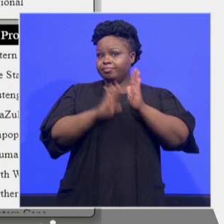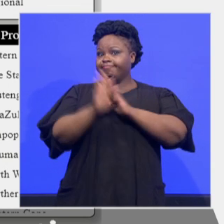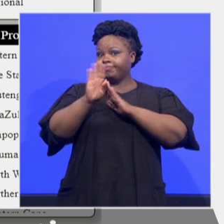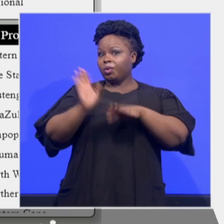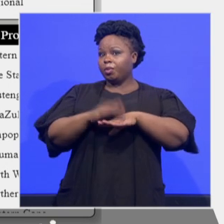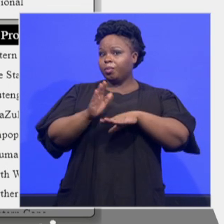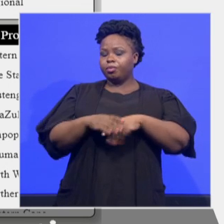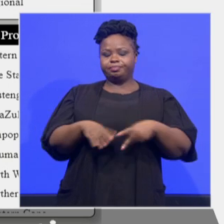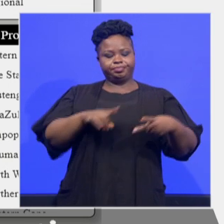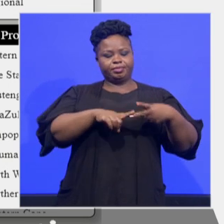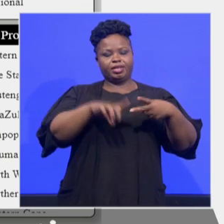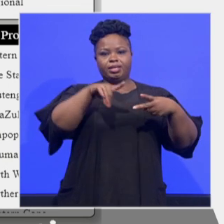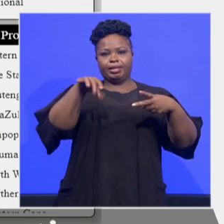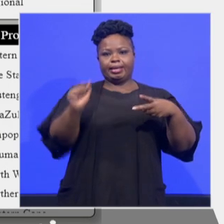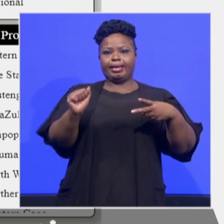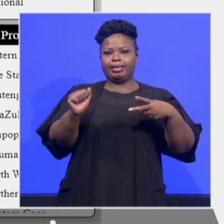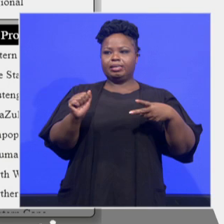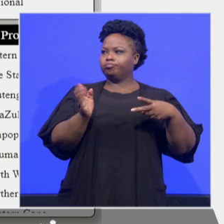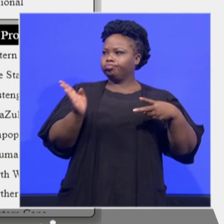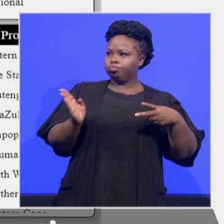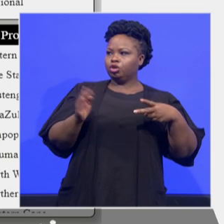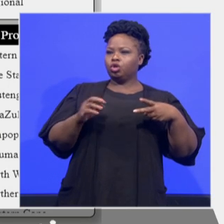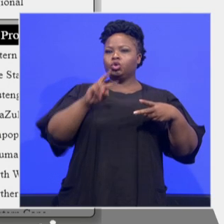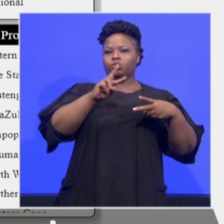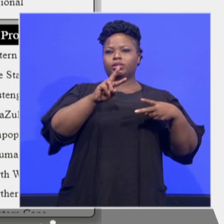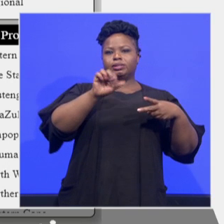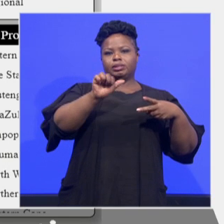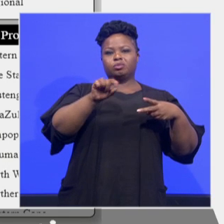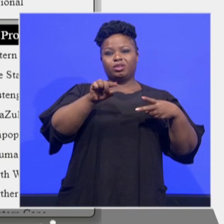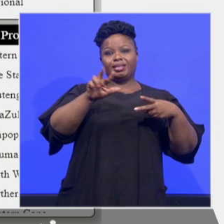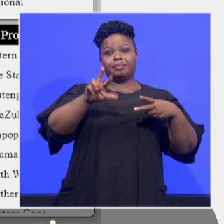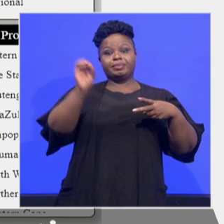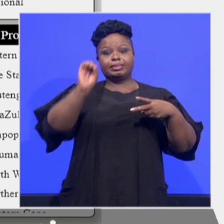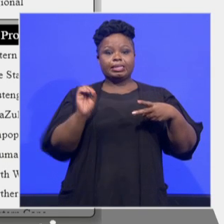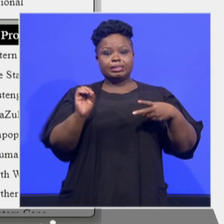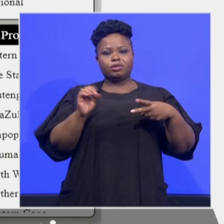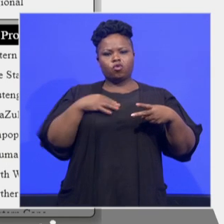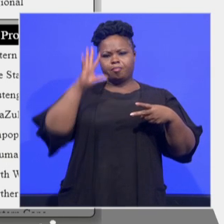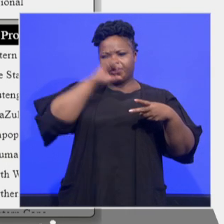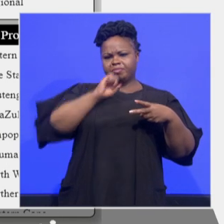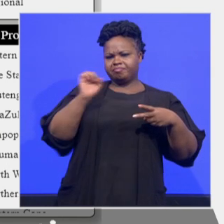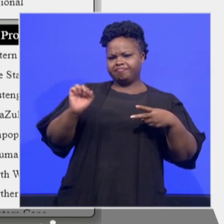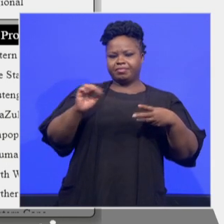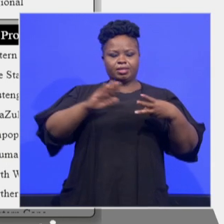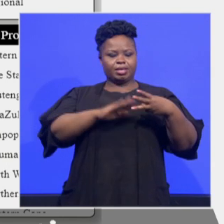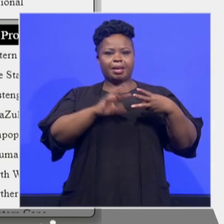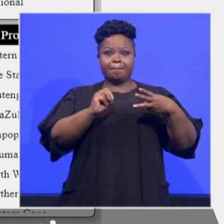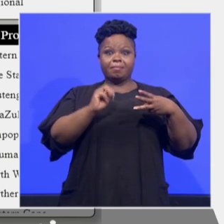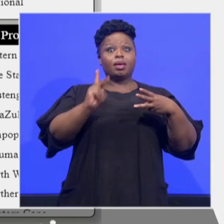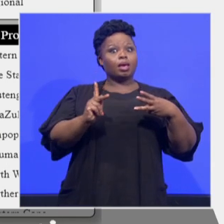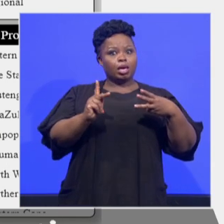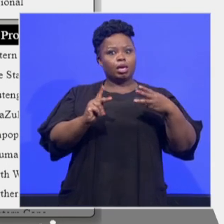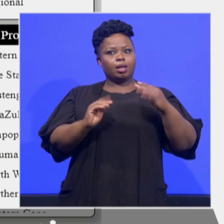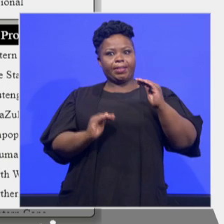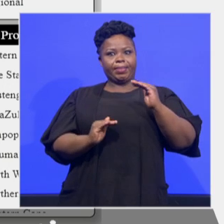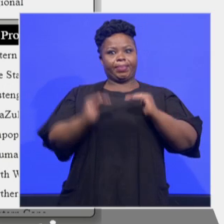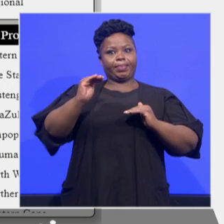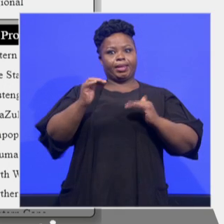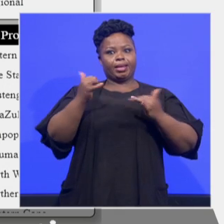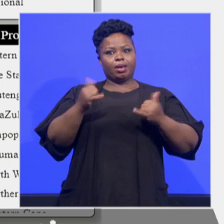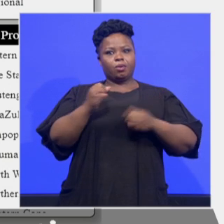The Democratic Alliance sitting there on 26.8% according to your prediction. MK again making big waves in Gauteng